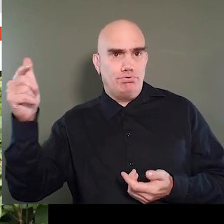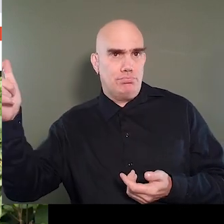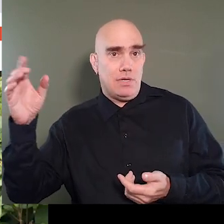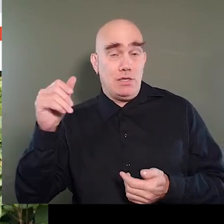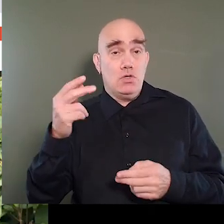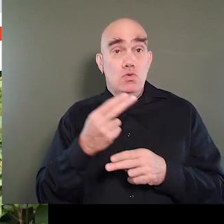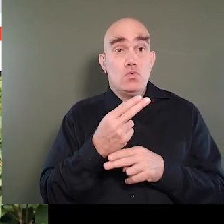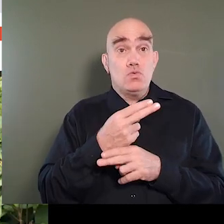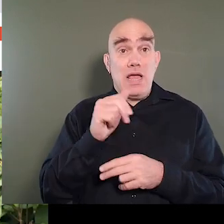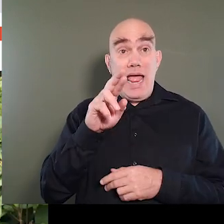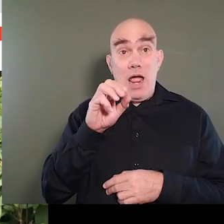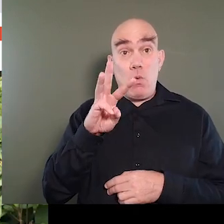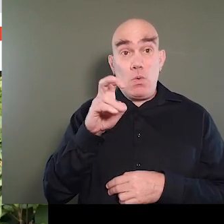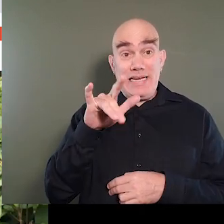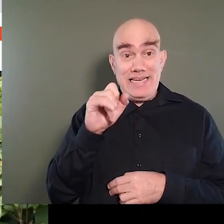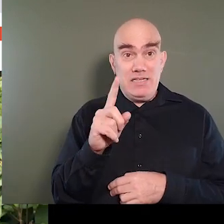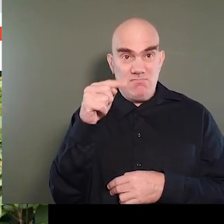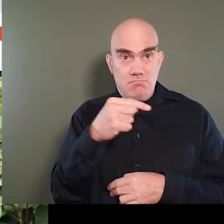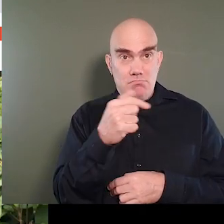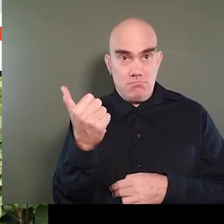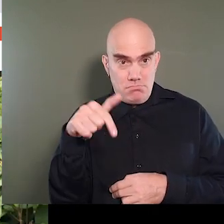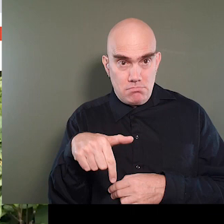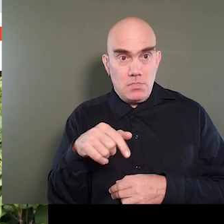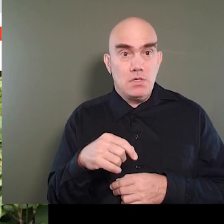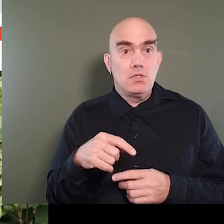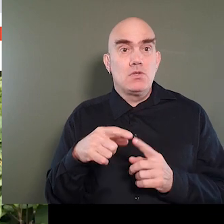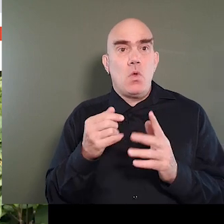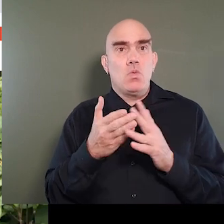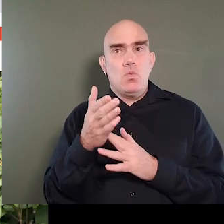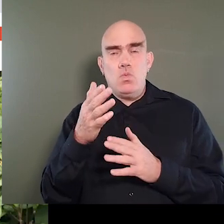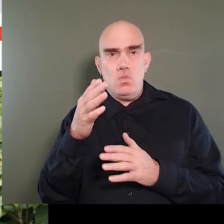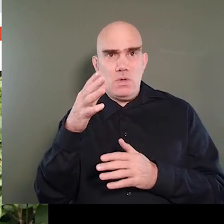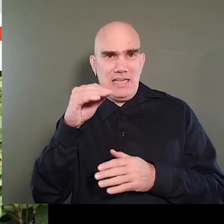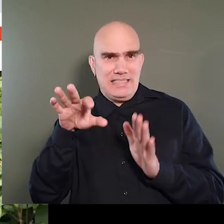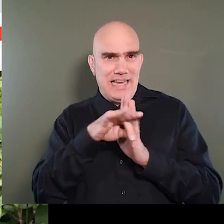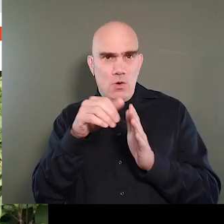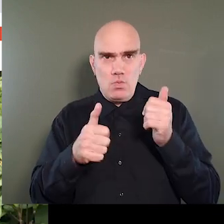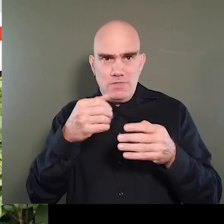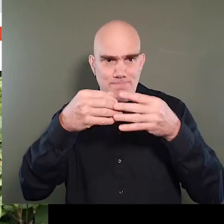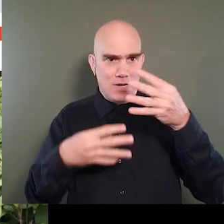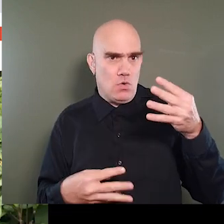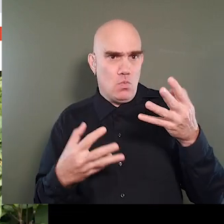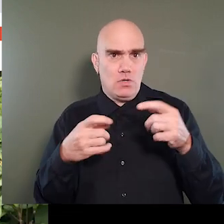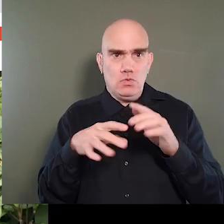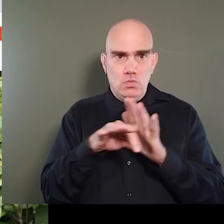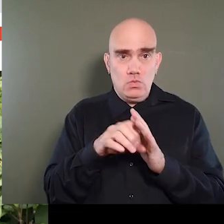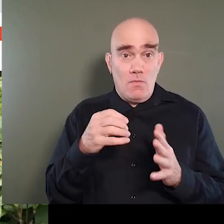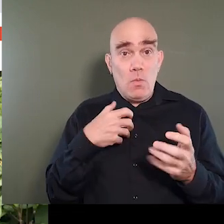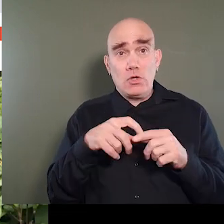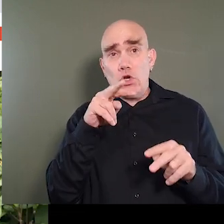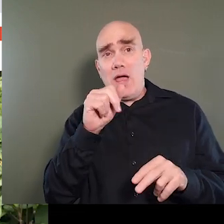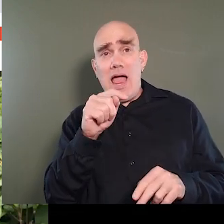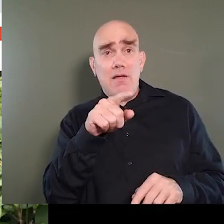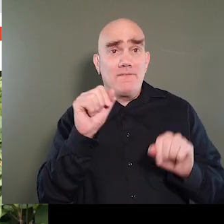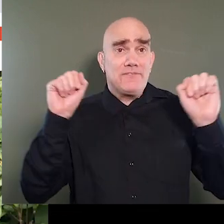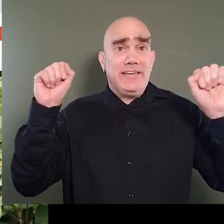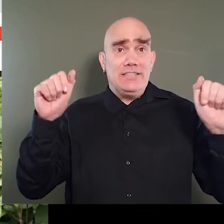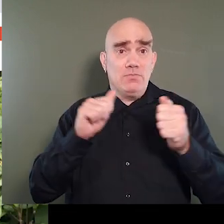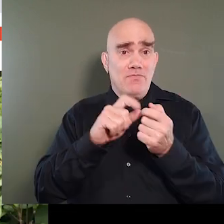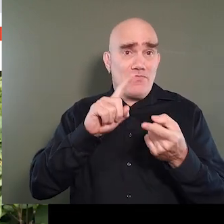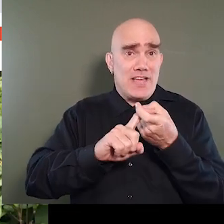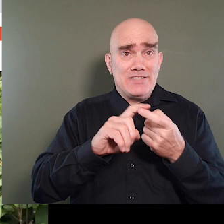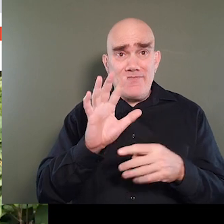arrow keys to go through and select which menu you'd like to choose. So if I